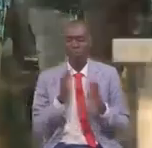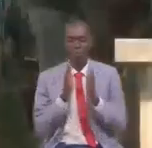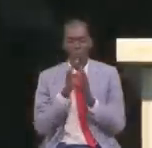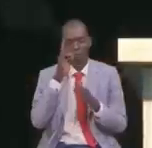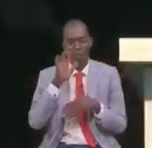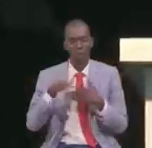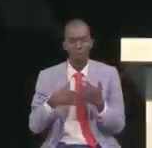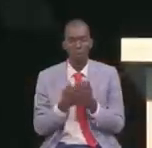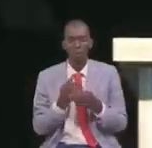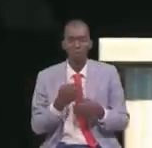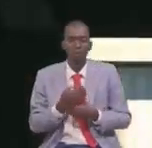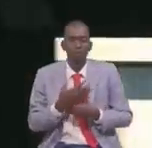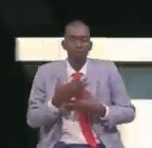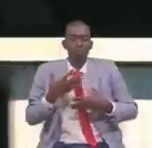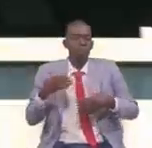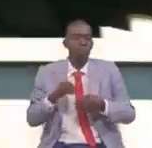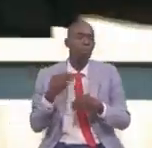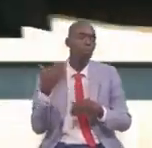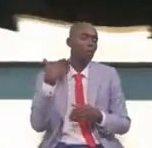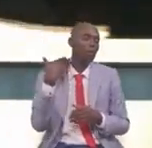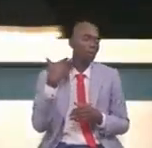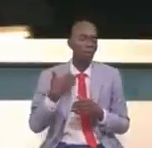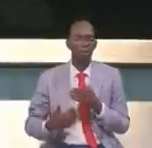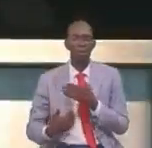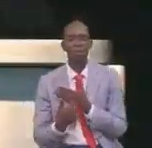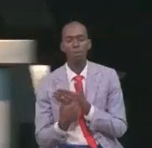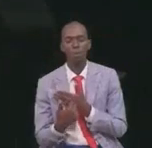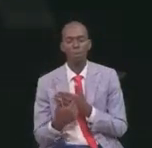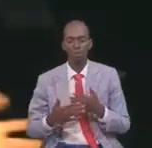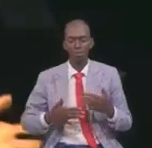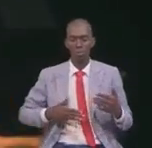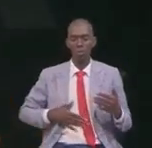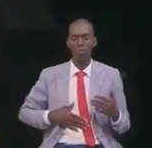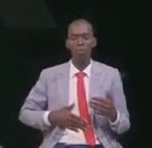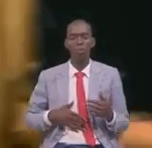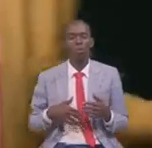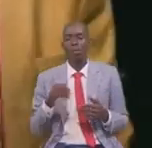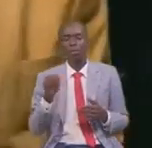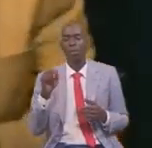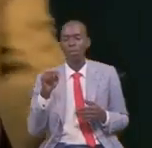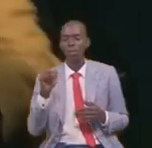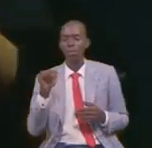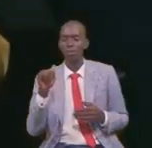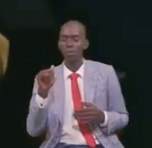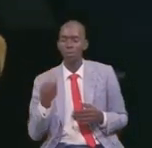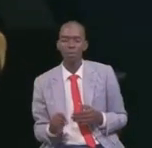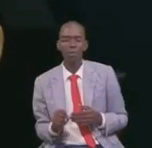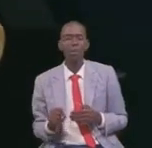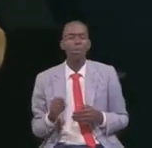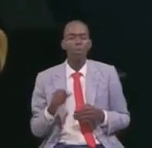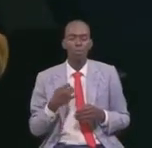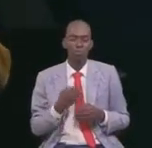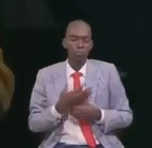the swelling in the neck, at the back, in the tummy, hernia, elephantiasis. I